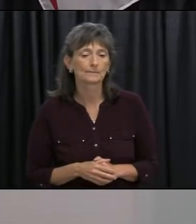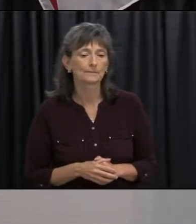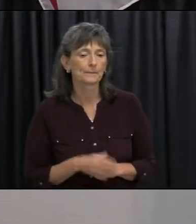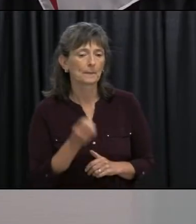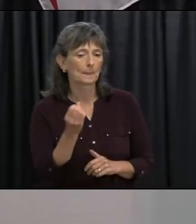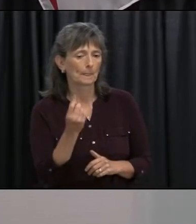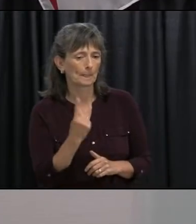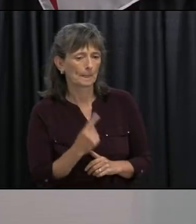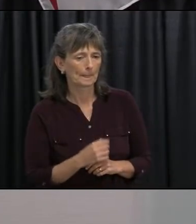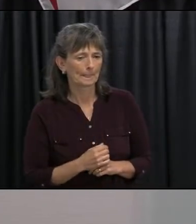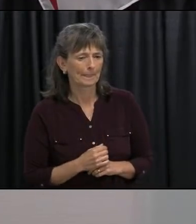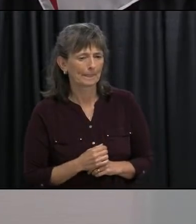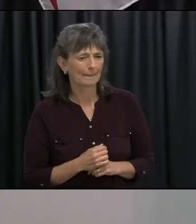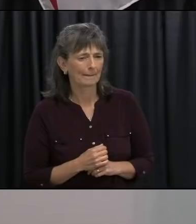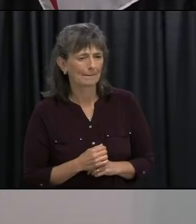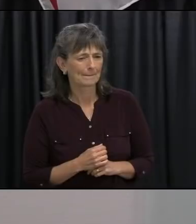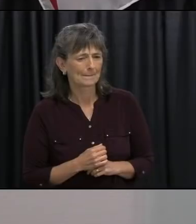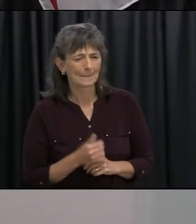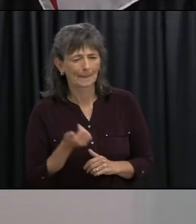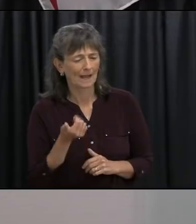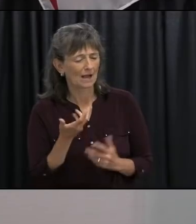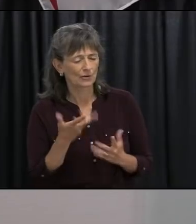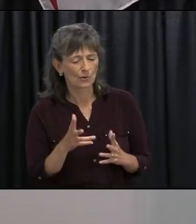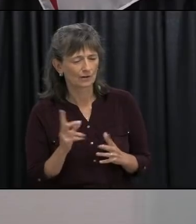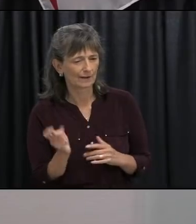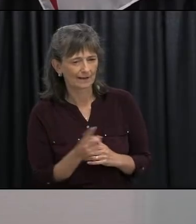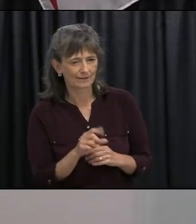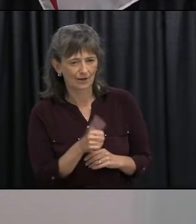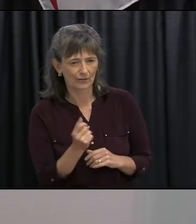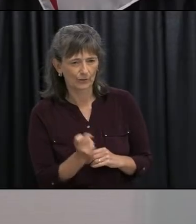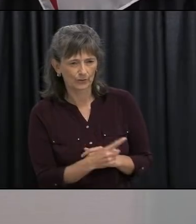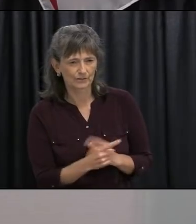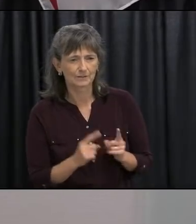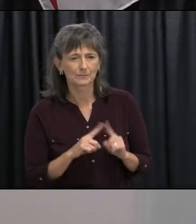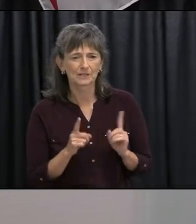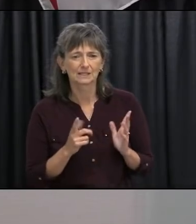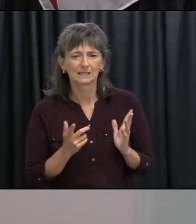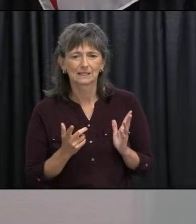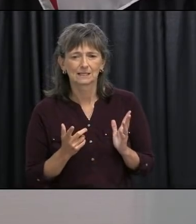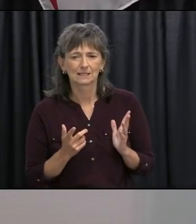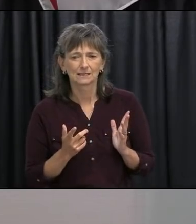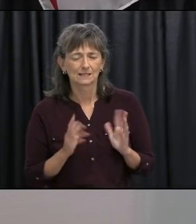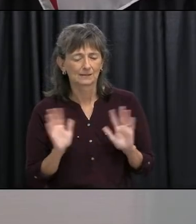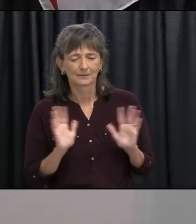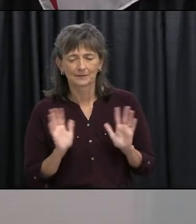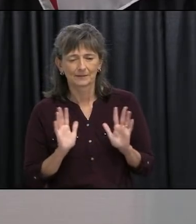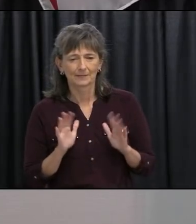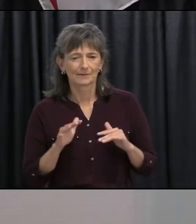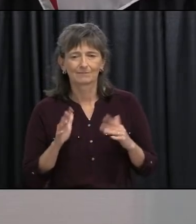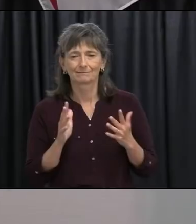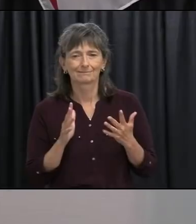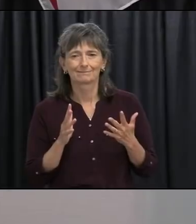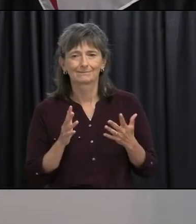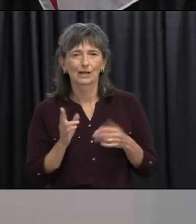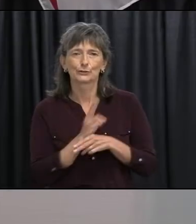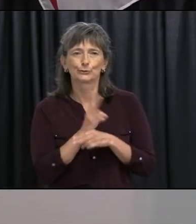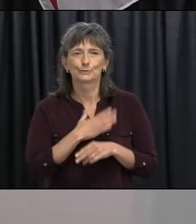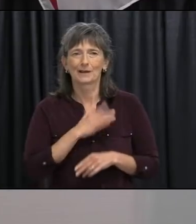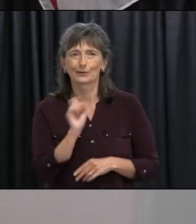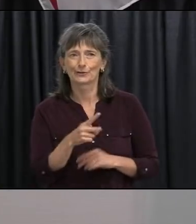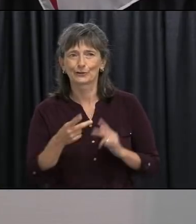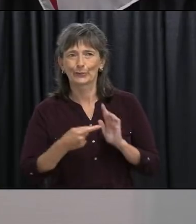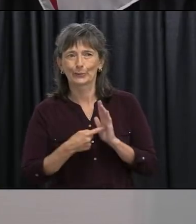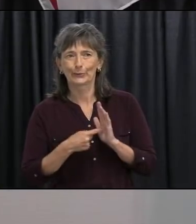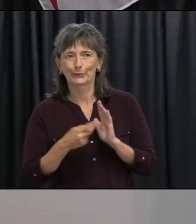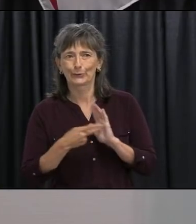Okay, I don't want to use up another question. That seems to demonstrate the inconsistency that I was talking about. I don't want to use up another question